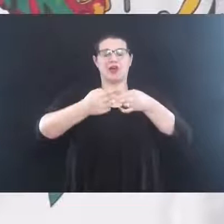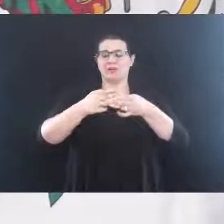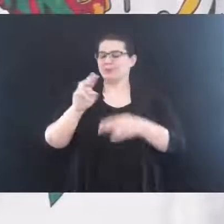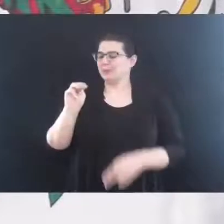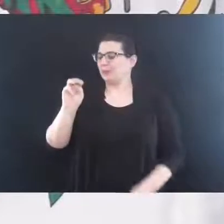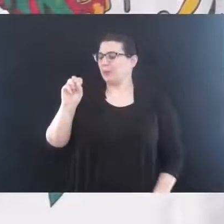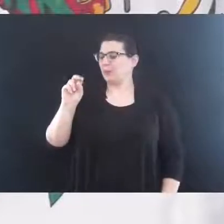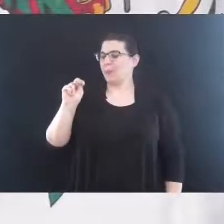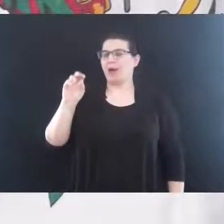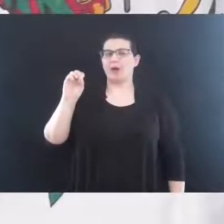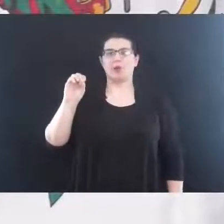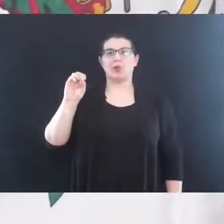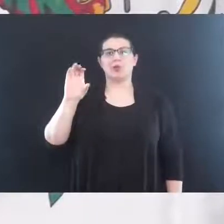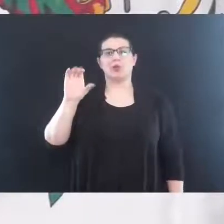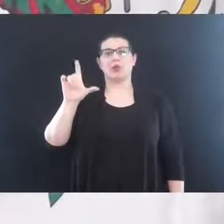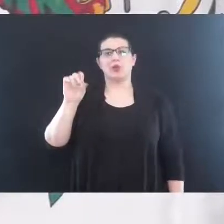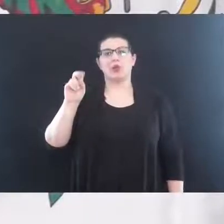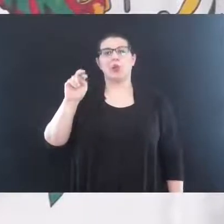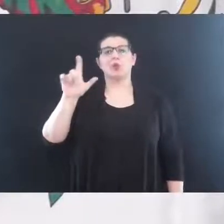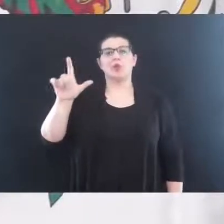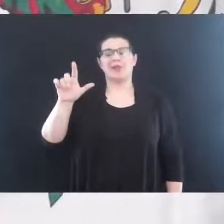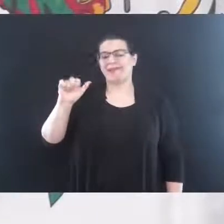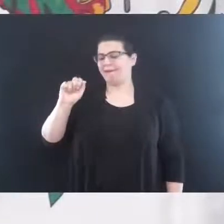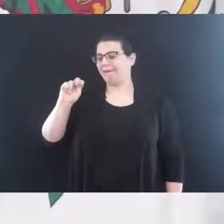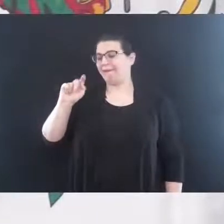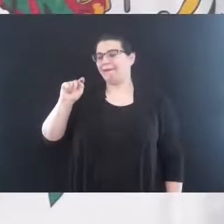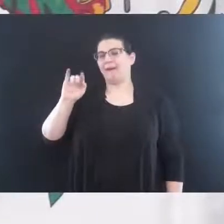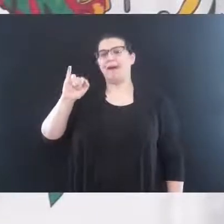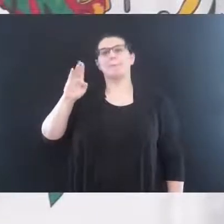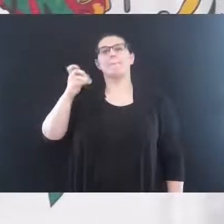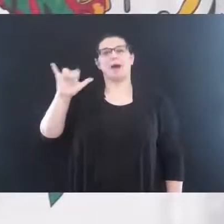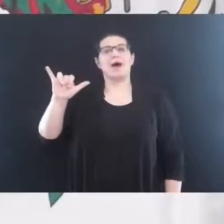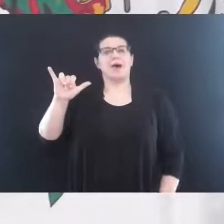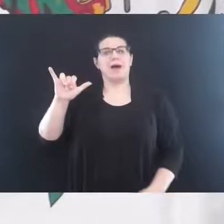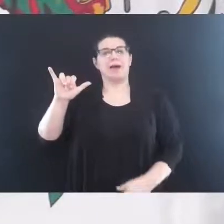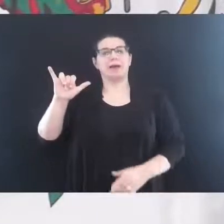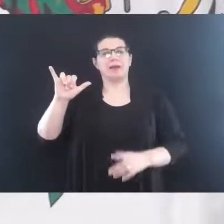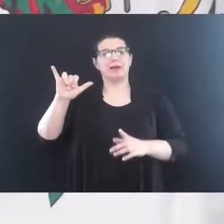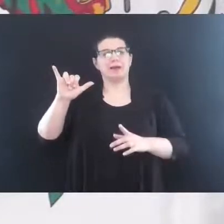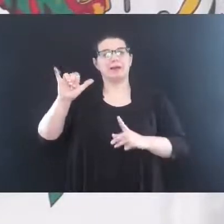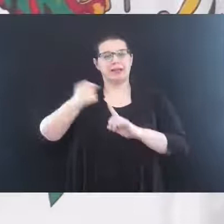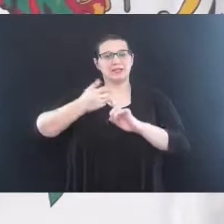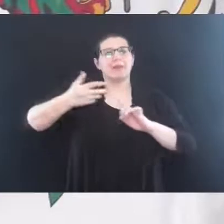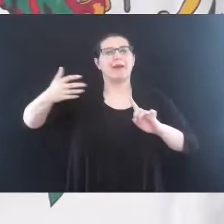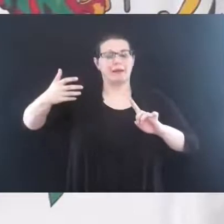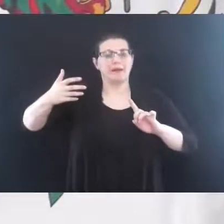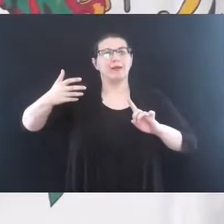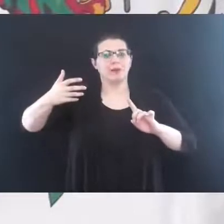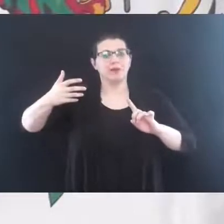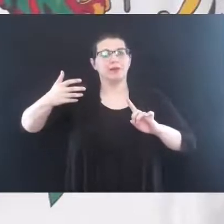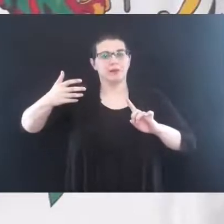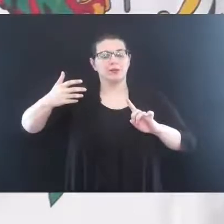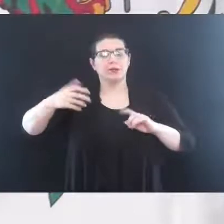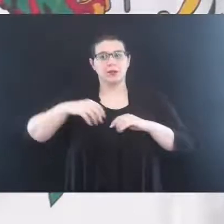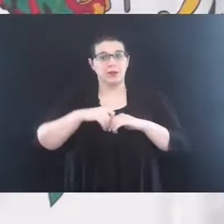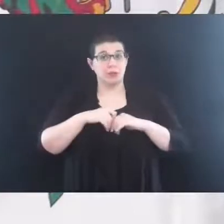antibody expansion. And we were going to talk about that the other day. You know, General Hoyer